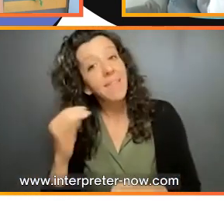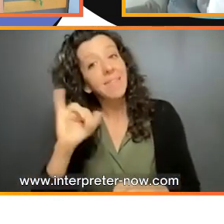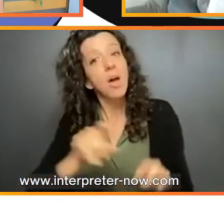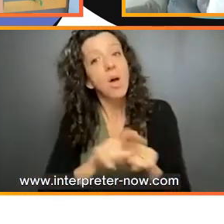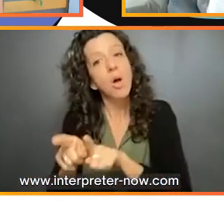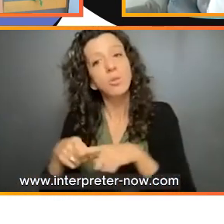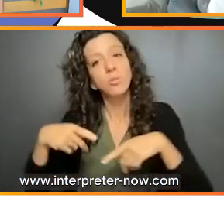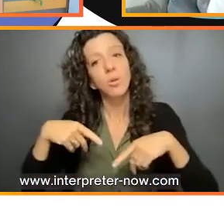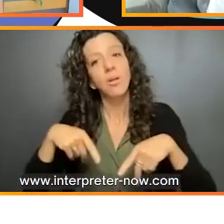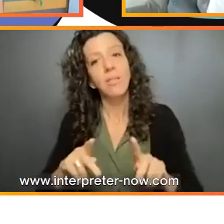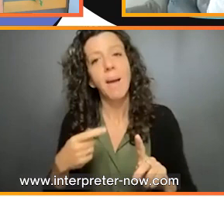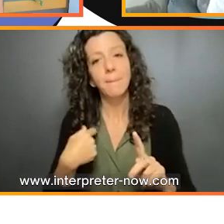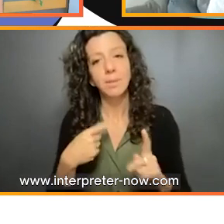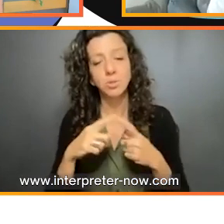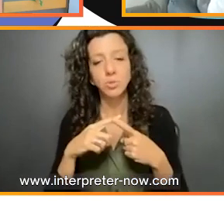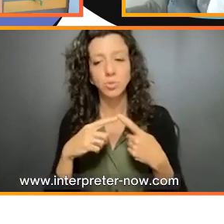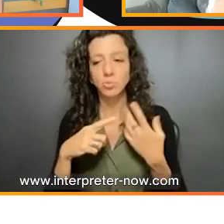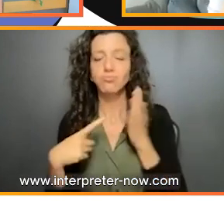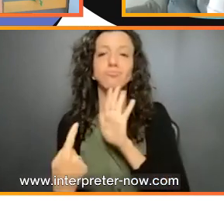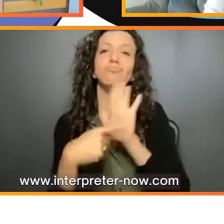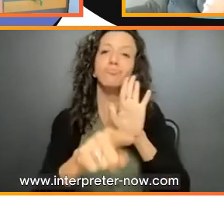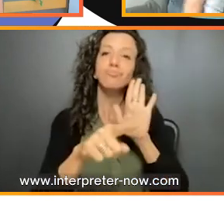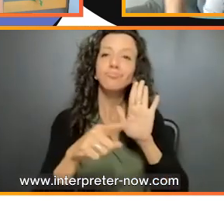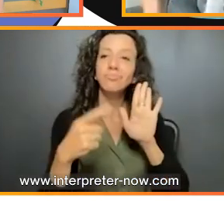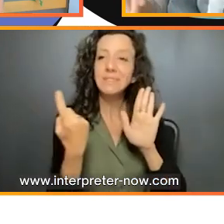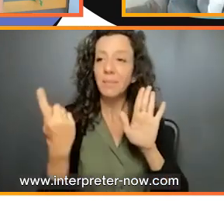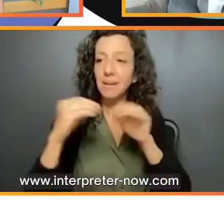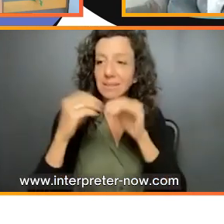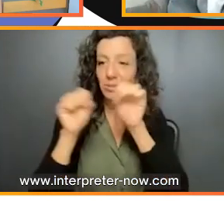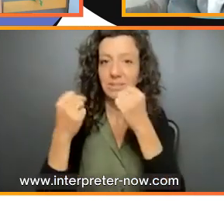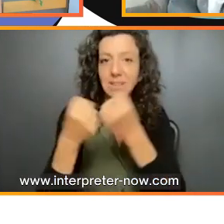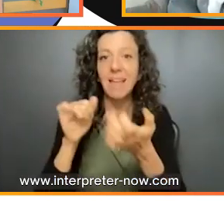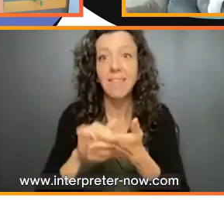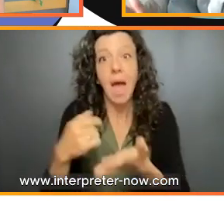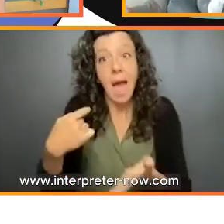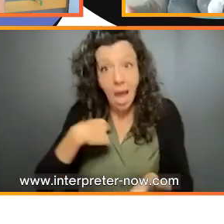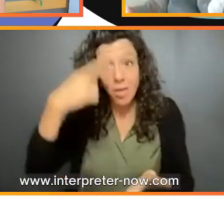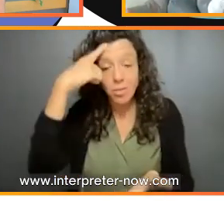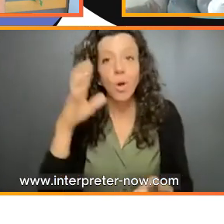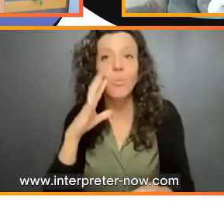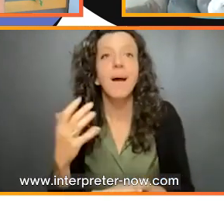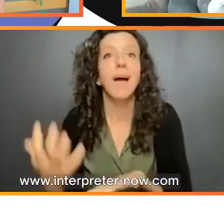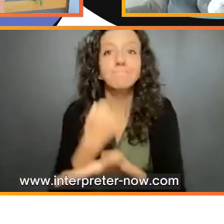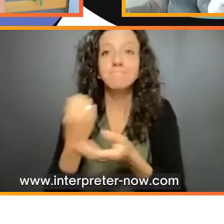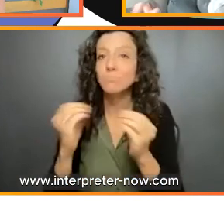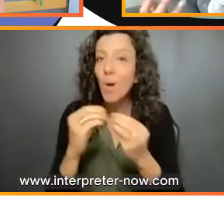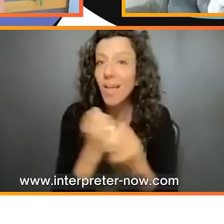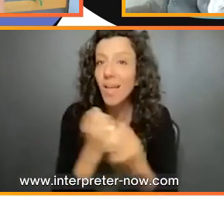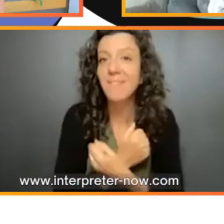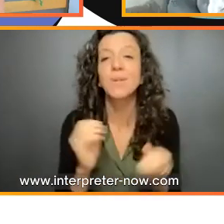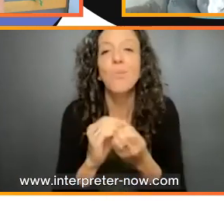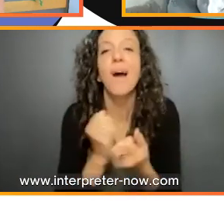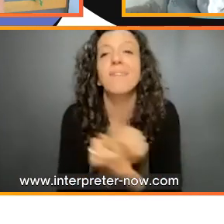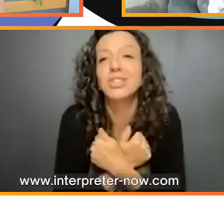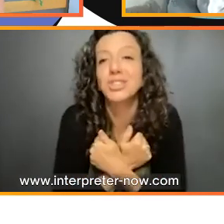so that I could reflect this image in society that I thought would help me to gain